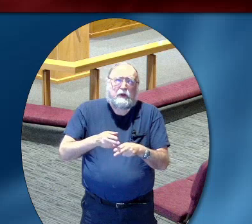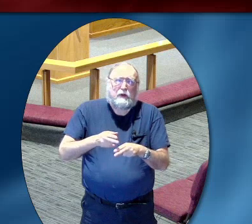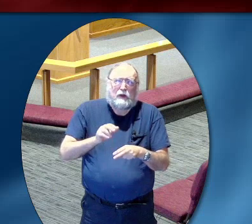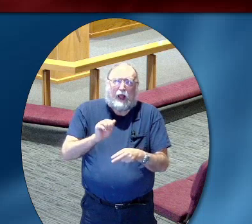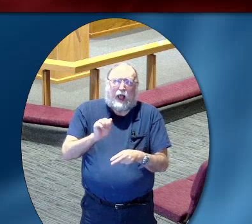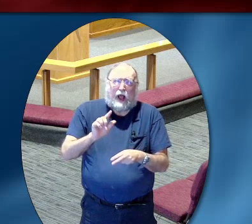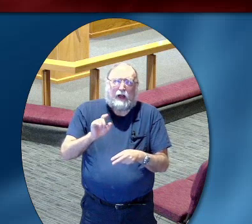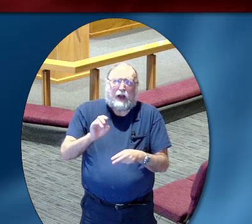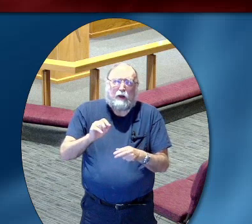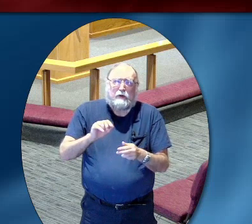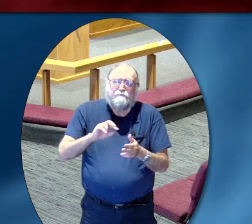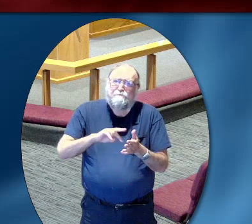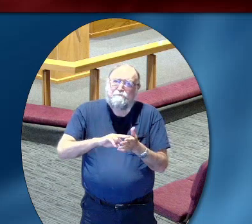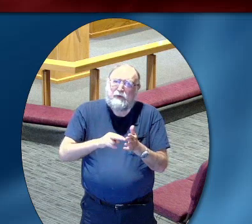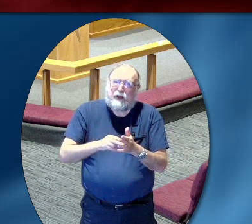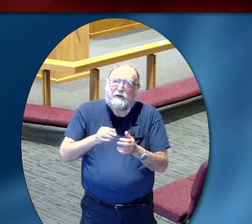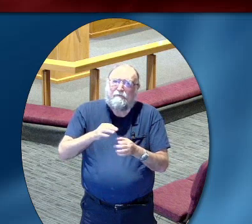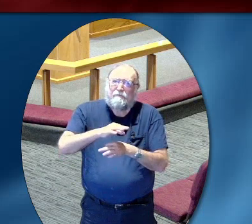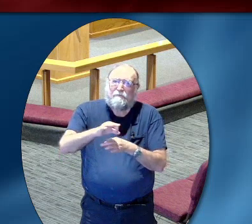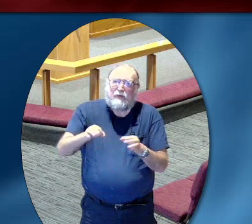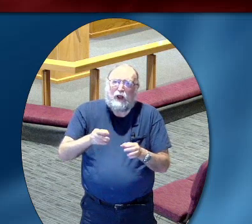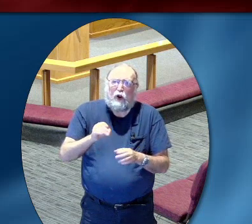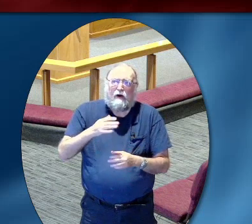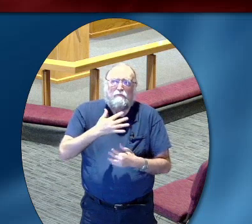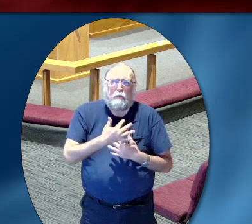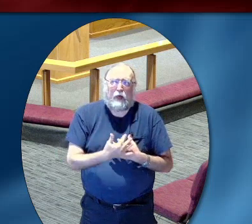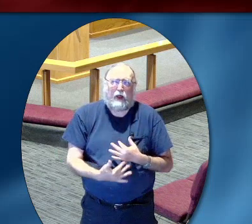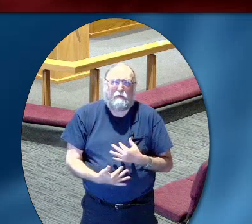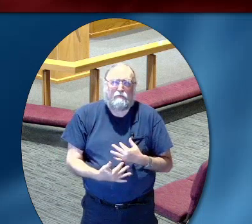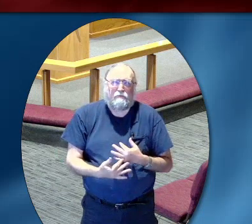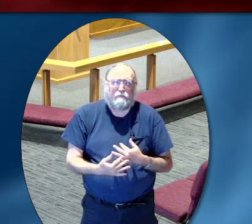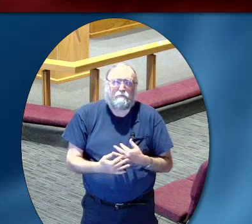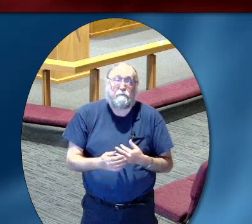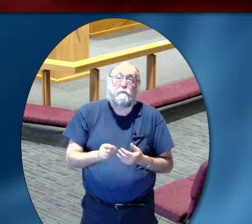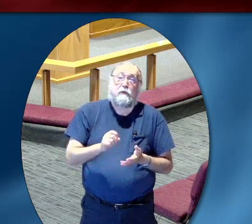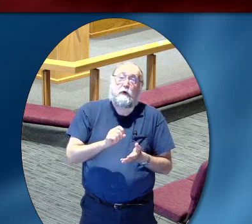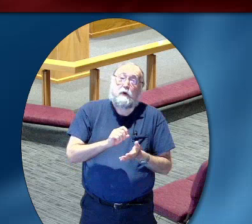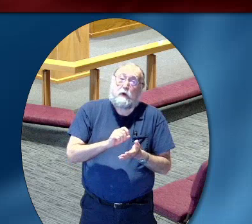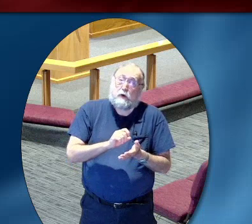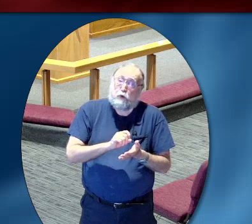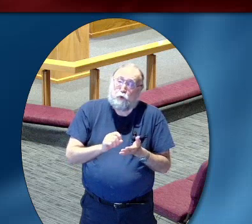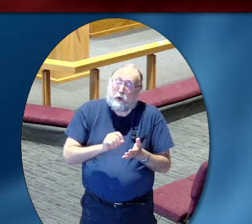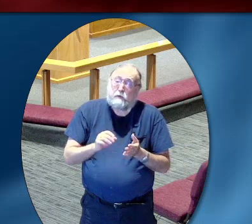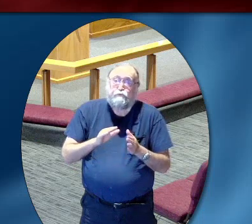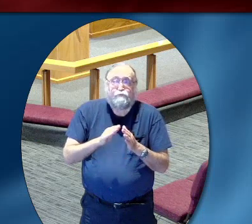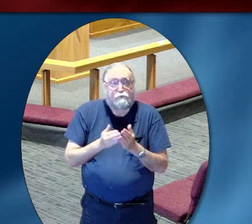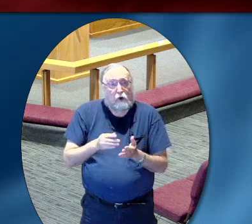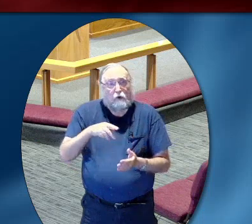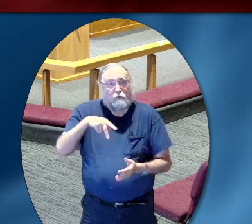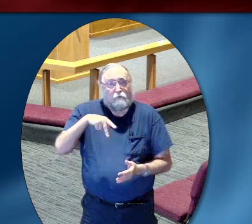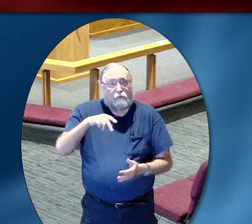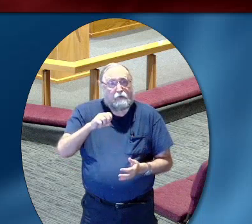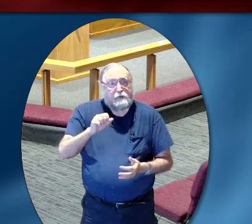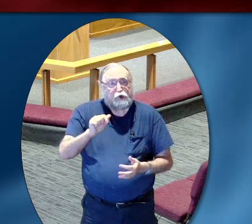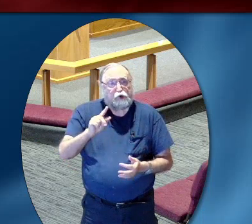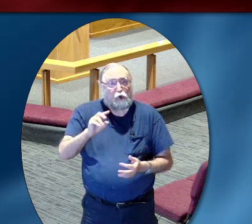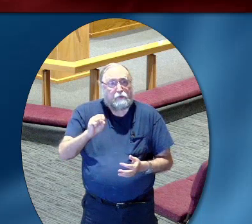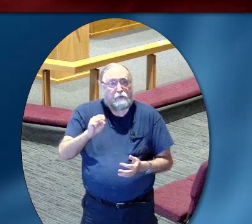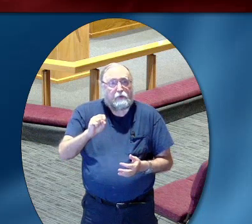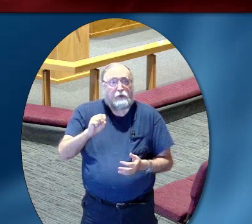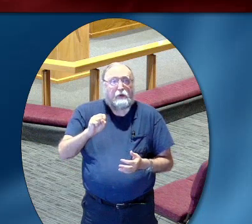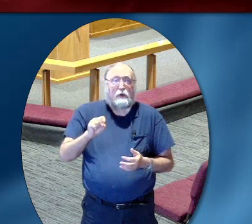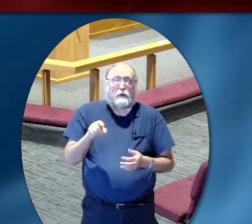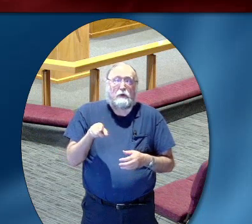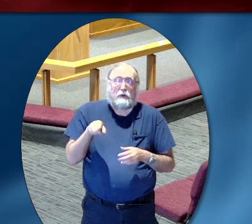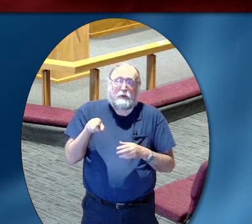Akeldama, that is, field of blood. For it is written in the book of Psalms, may